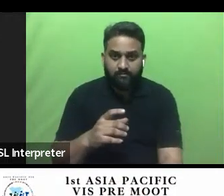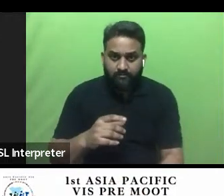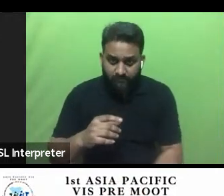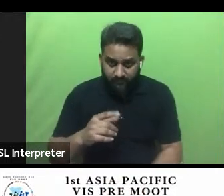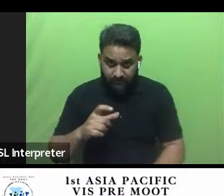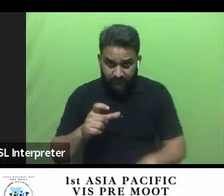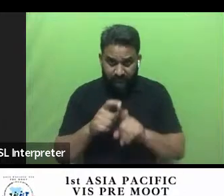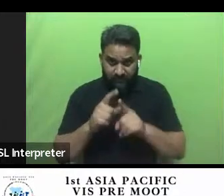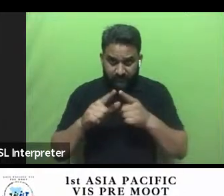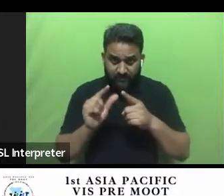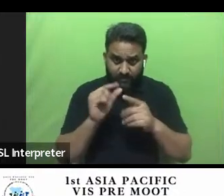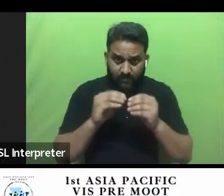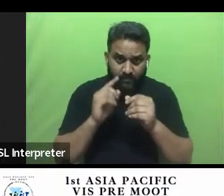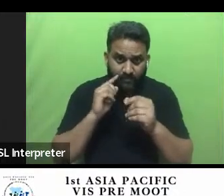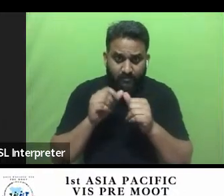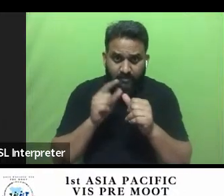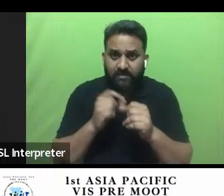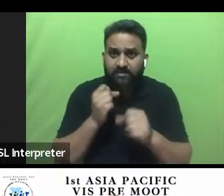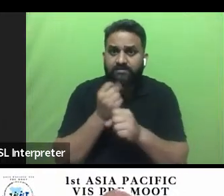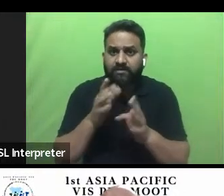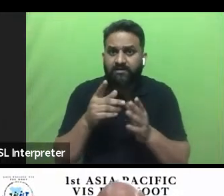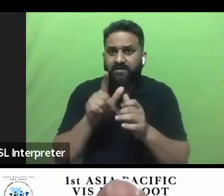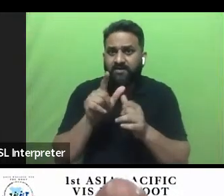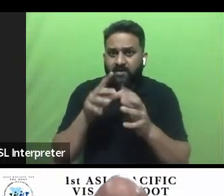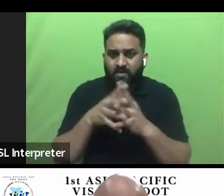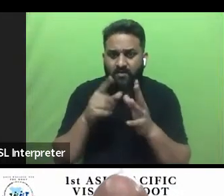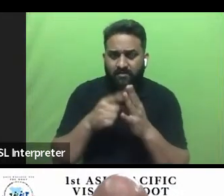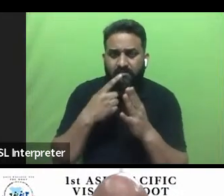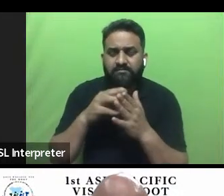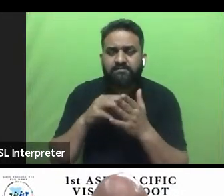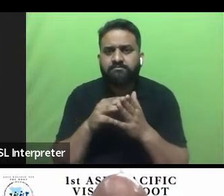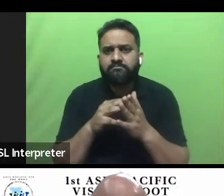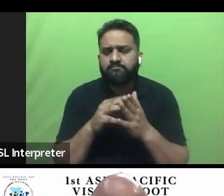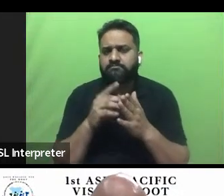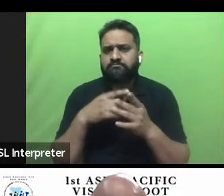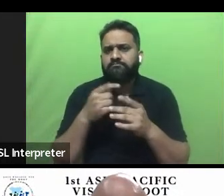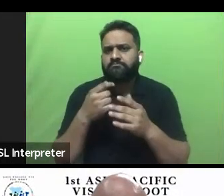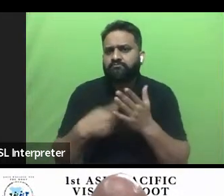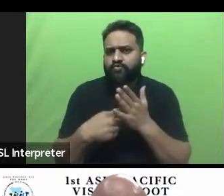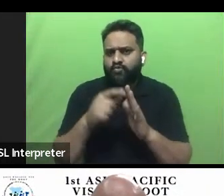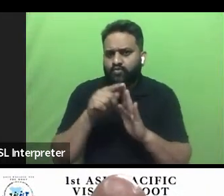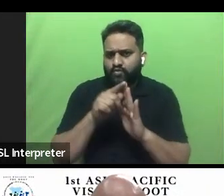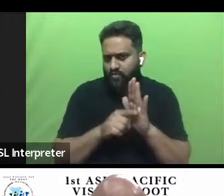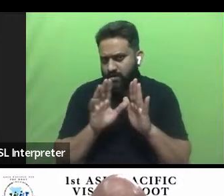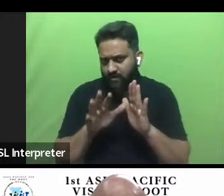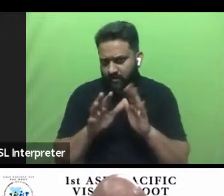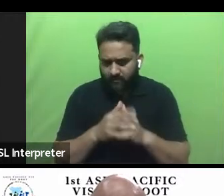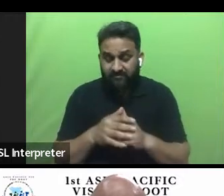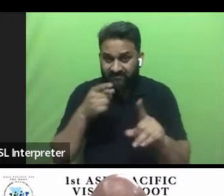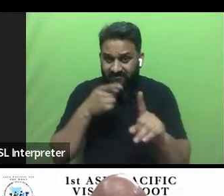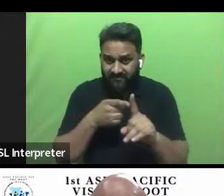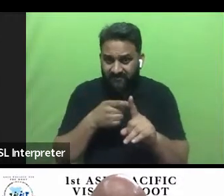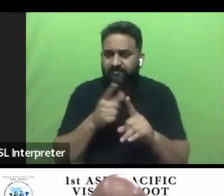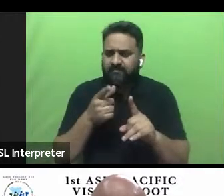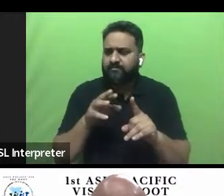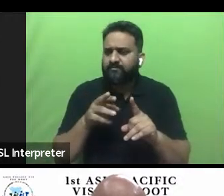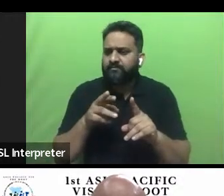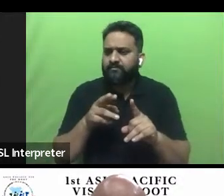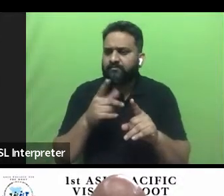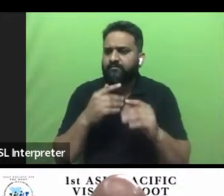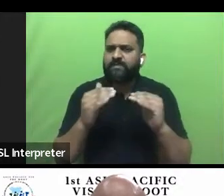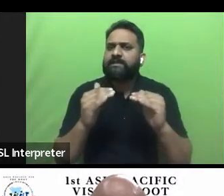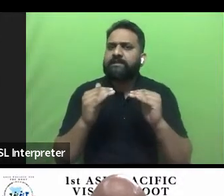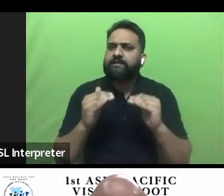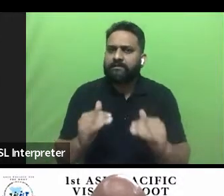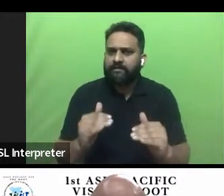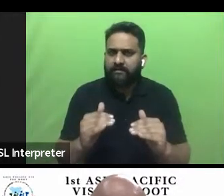arbitration law is an adaptation of the UNIDROIT principles, and it has a low substantive